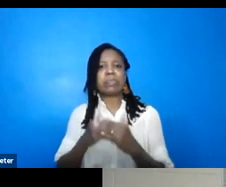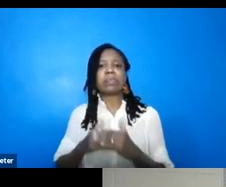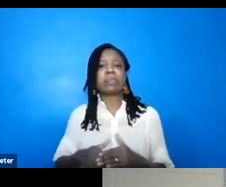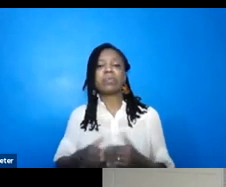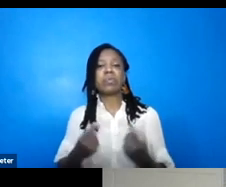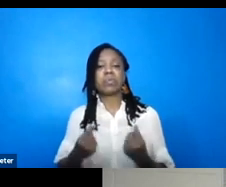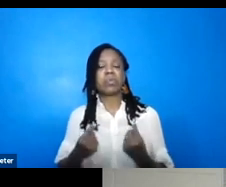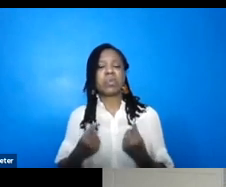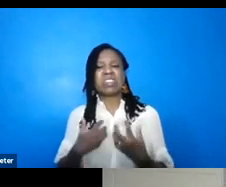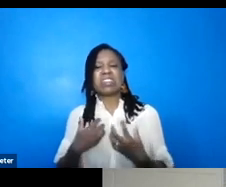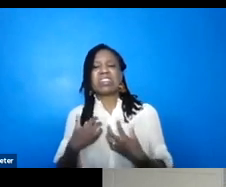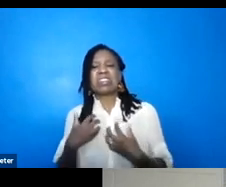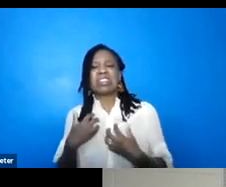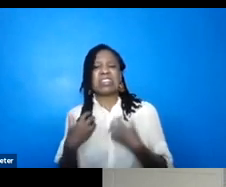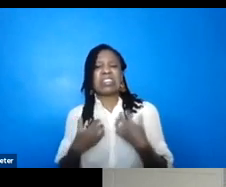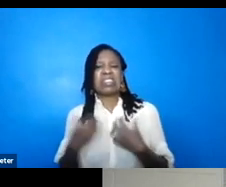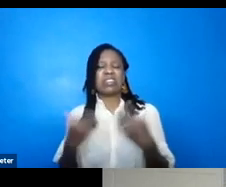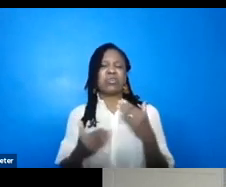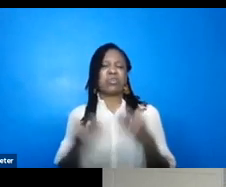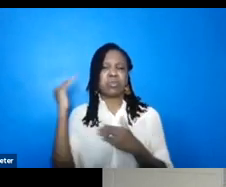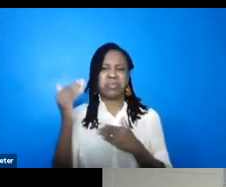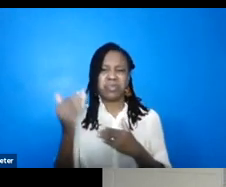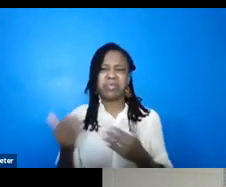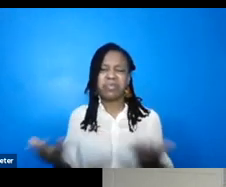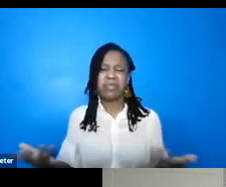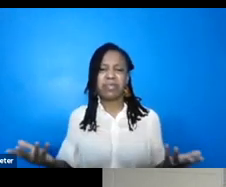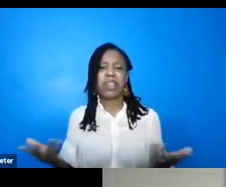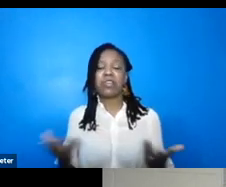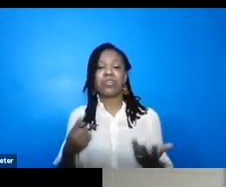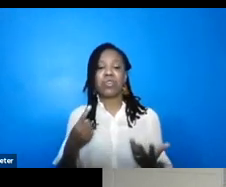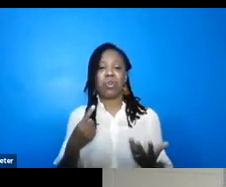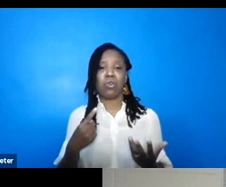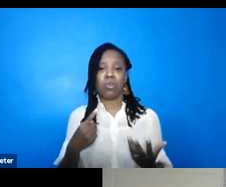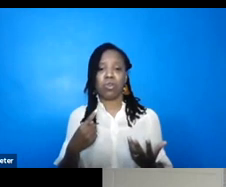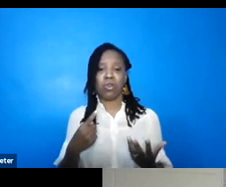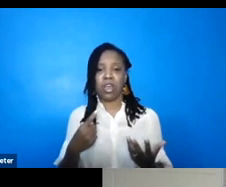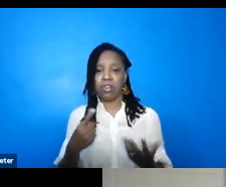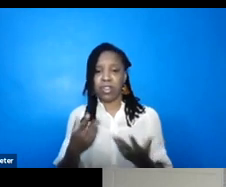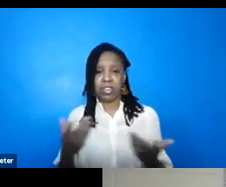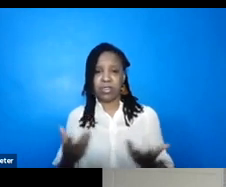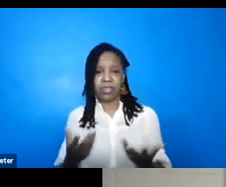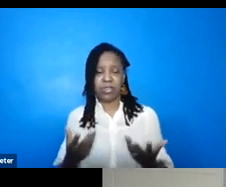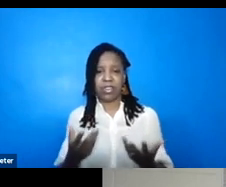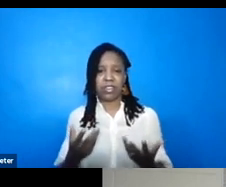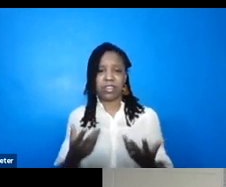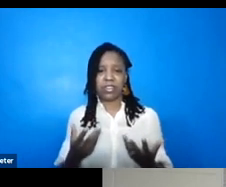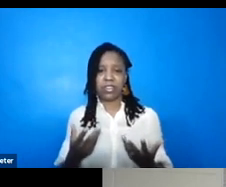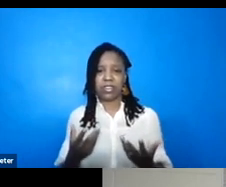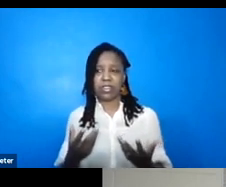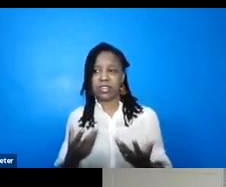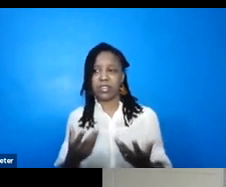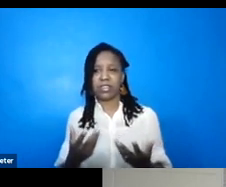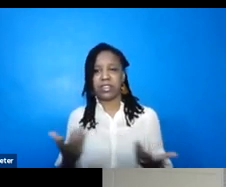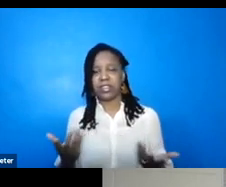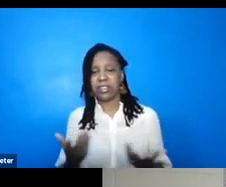aggressive about it. So it's like right now for me is like helping create that space of trust to help individuals who